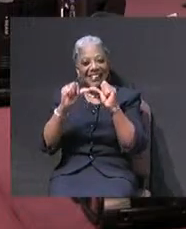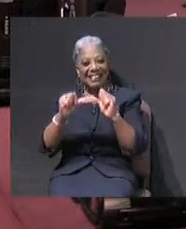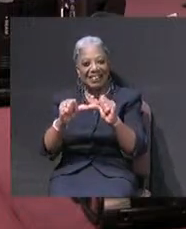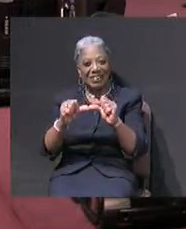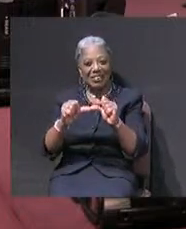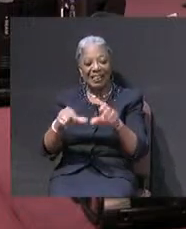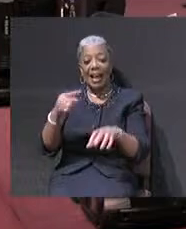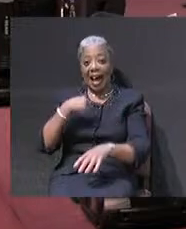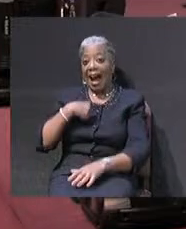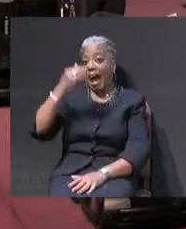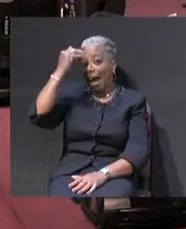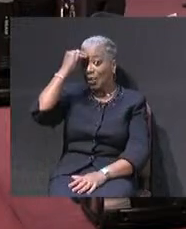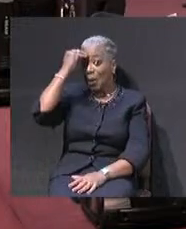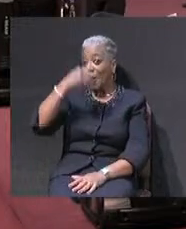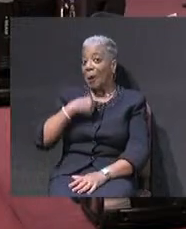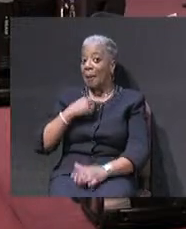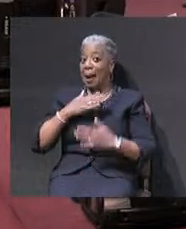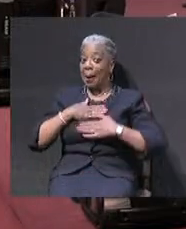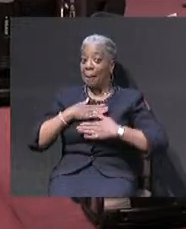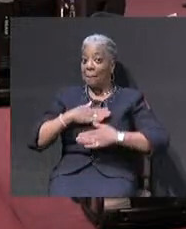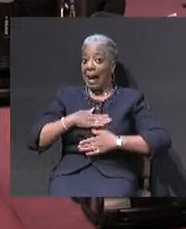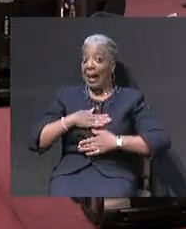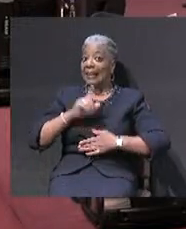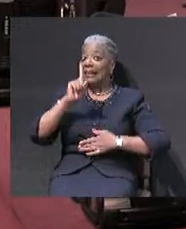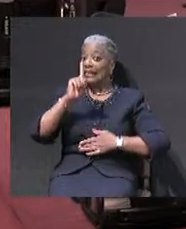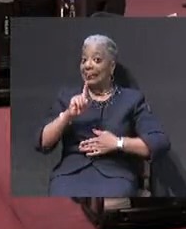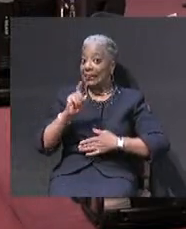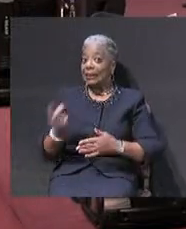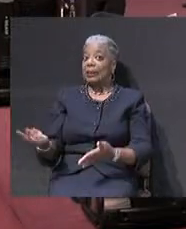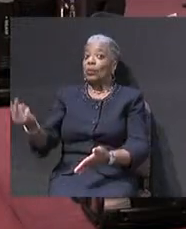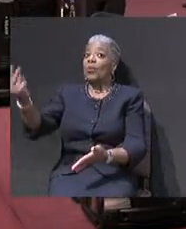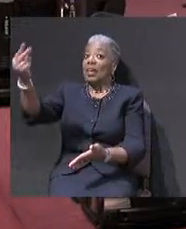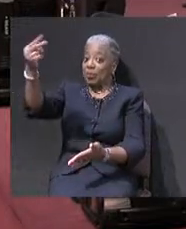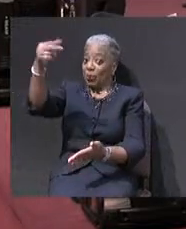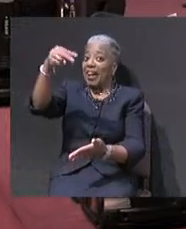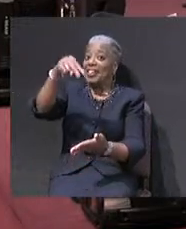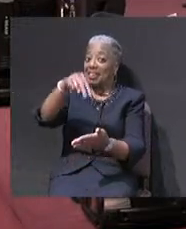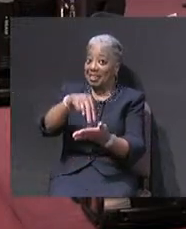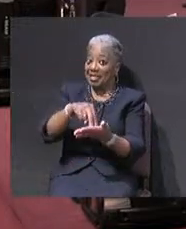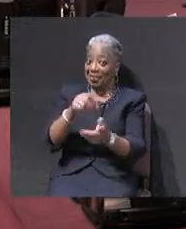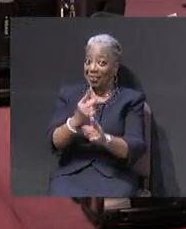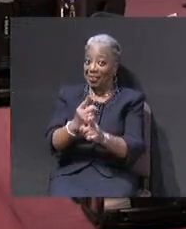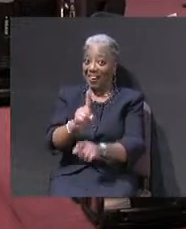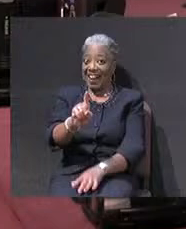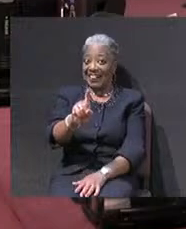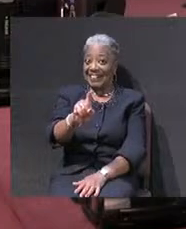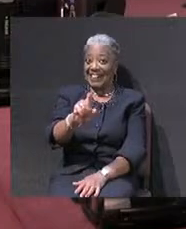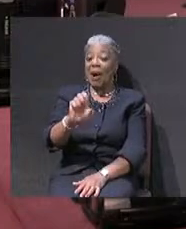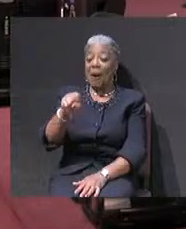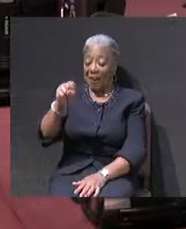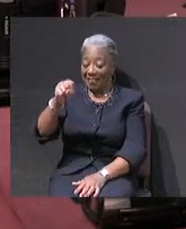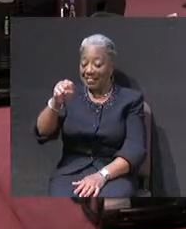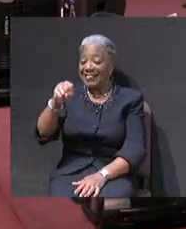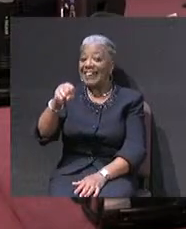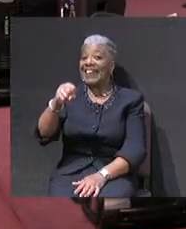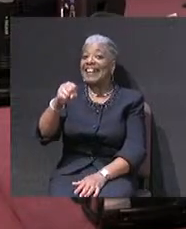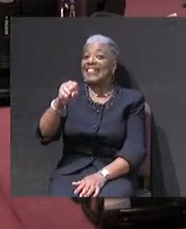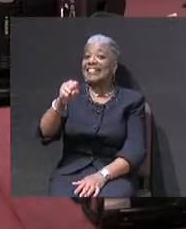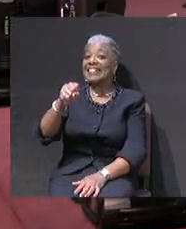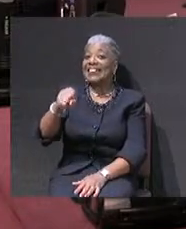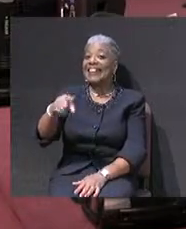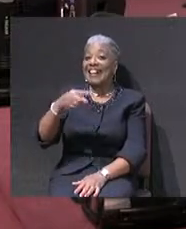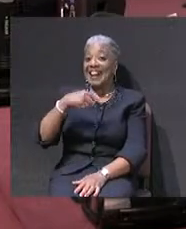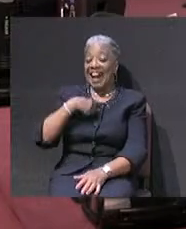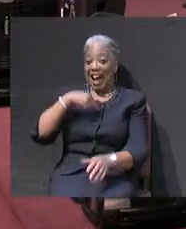resurrected. The blood still works. Gas in my car. I drove